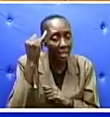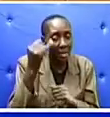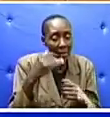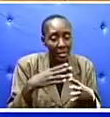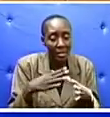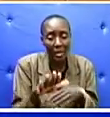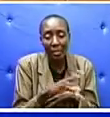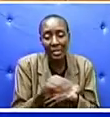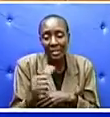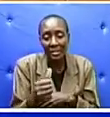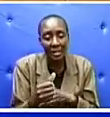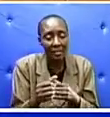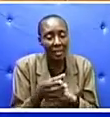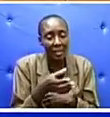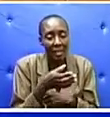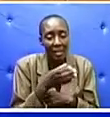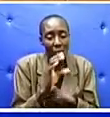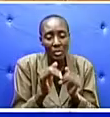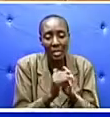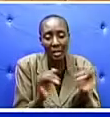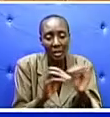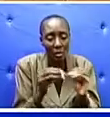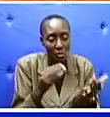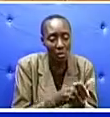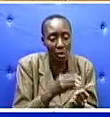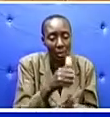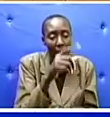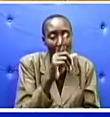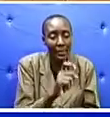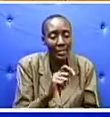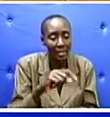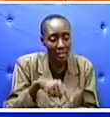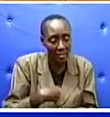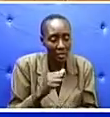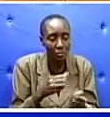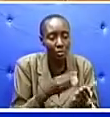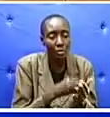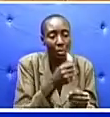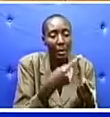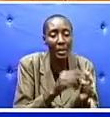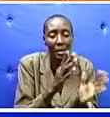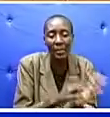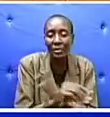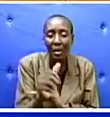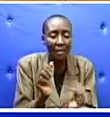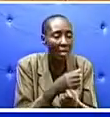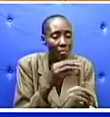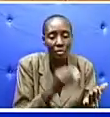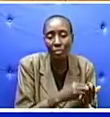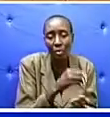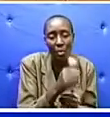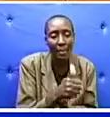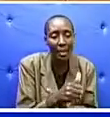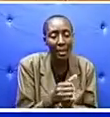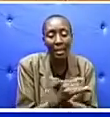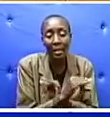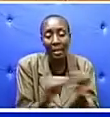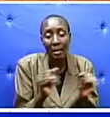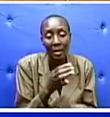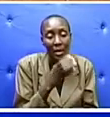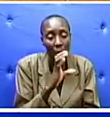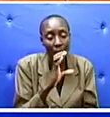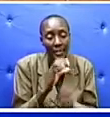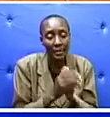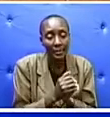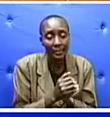we don't get clean water. You need to buy clean water to drink. I can afford. Is somebody down there who cannot afford clean water to drink?